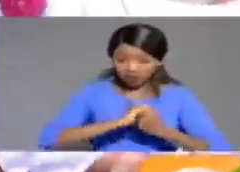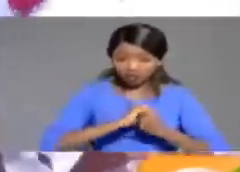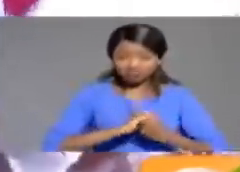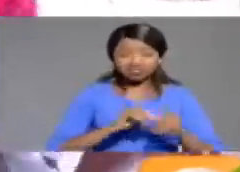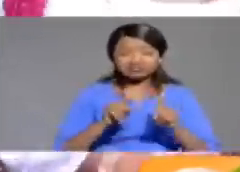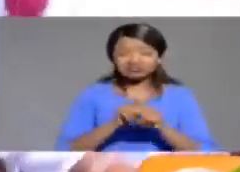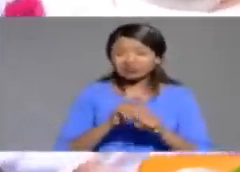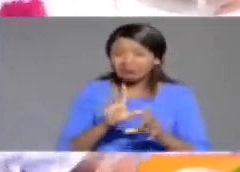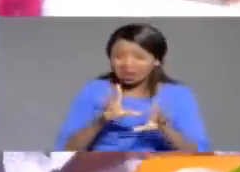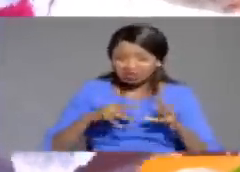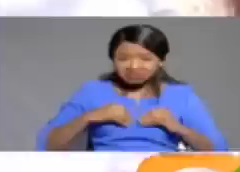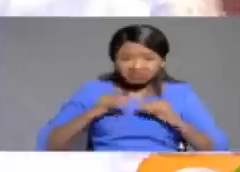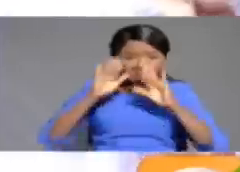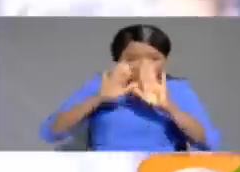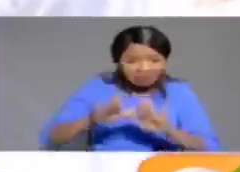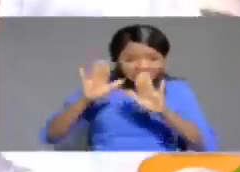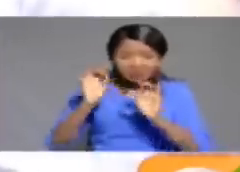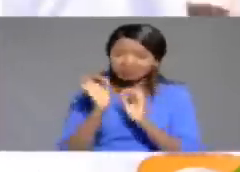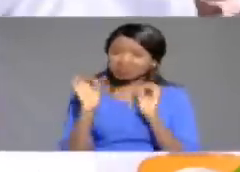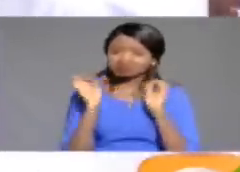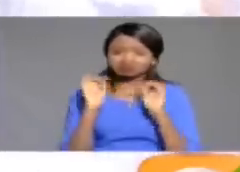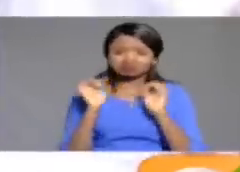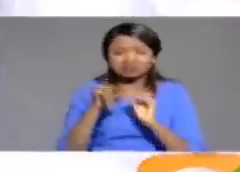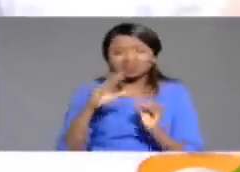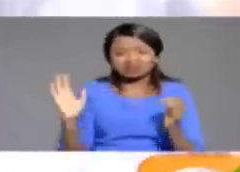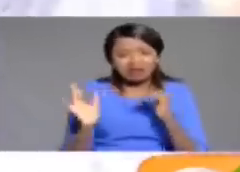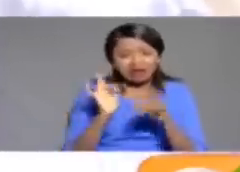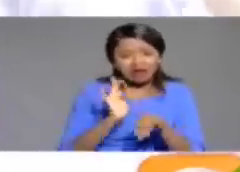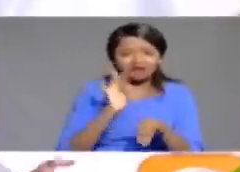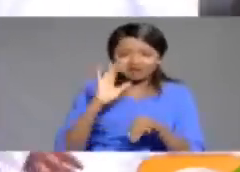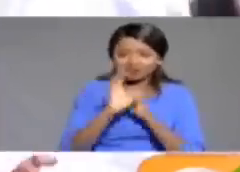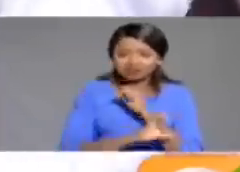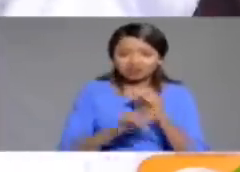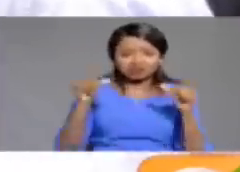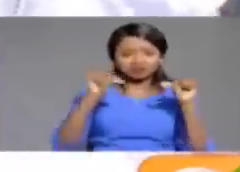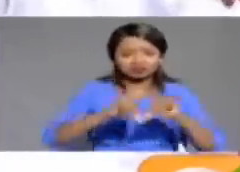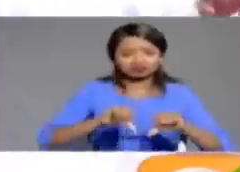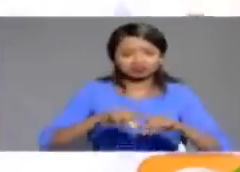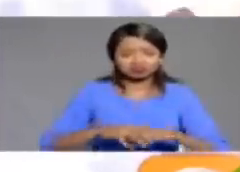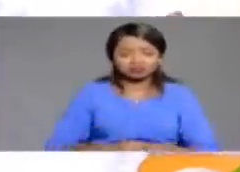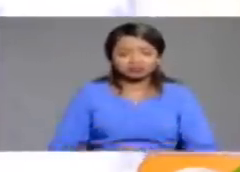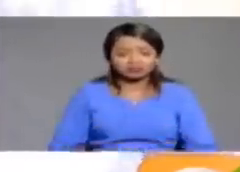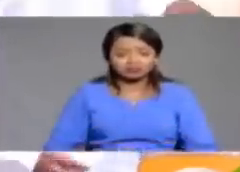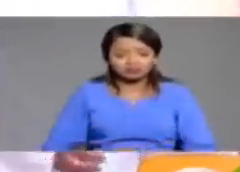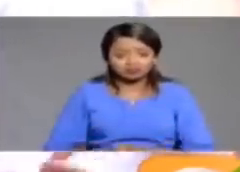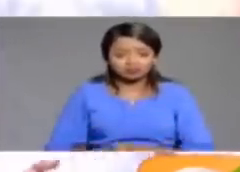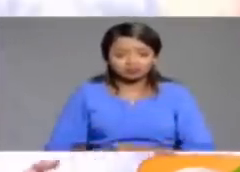campaigns, which they say polarizes the country. Chamutai Goin, Citizen TV.